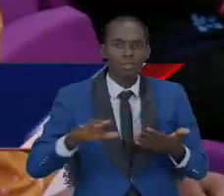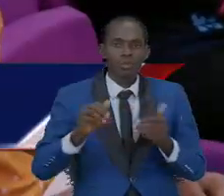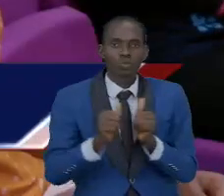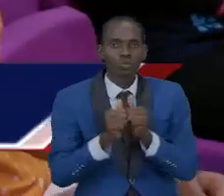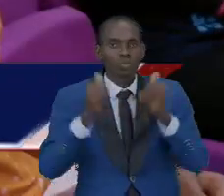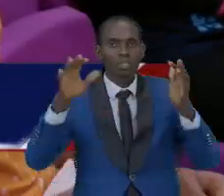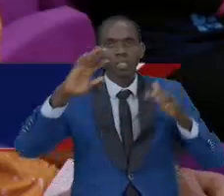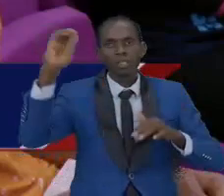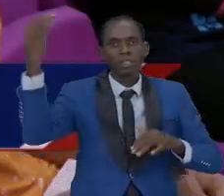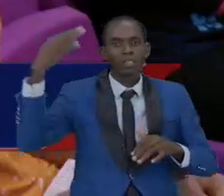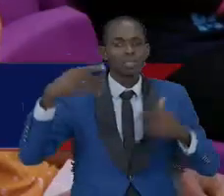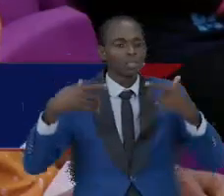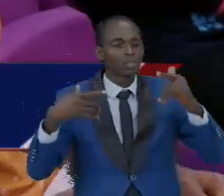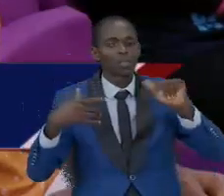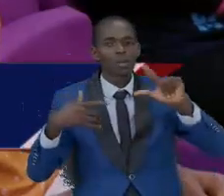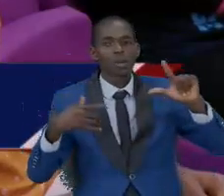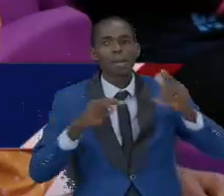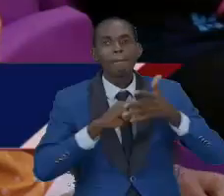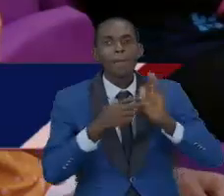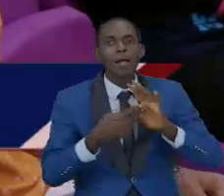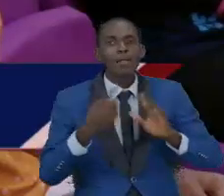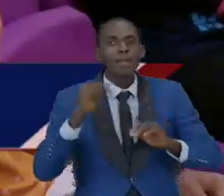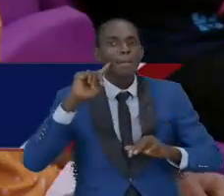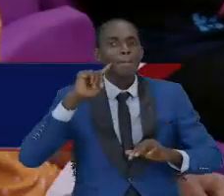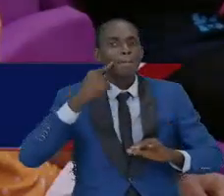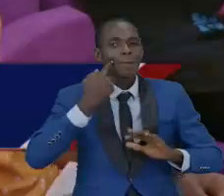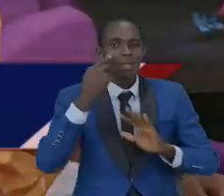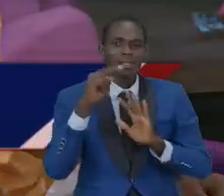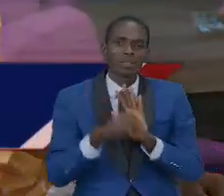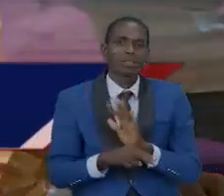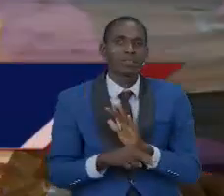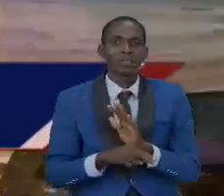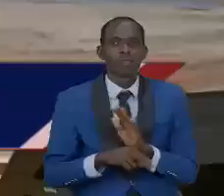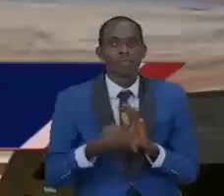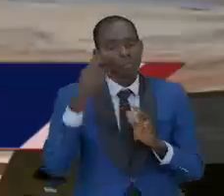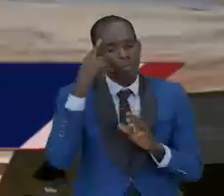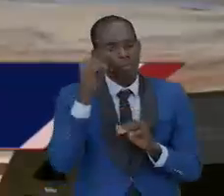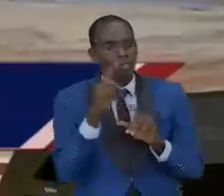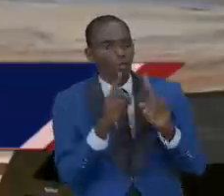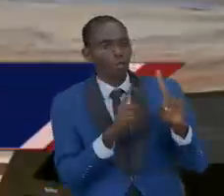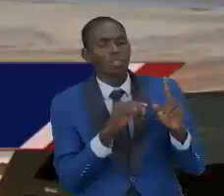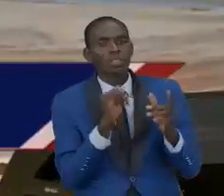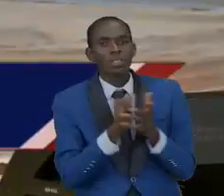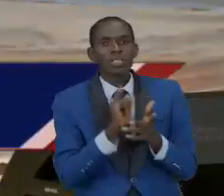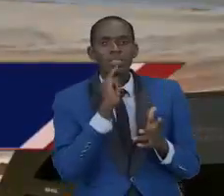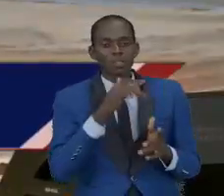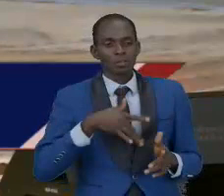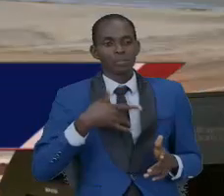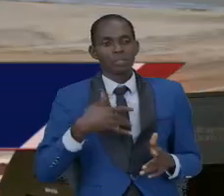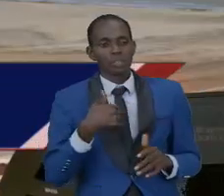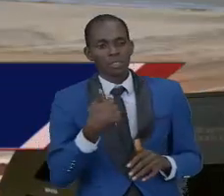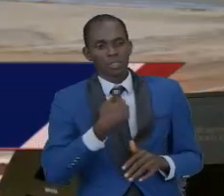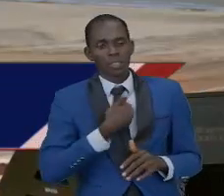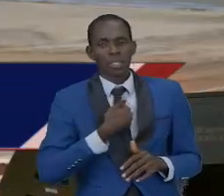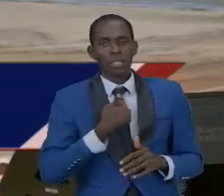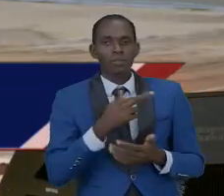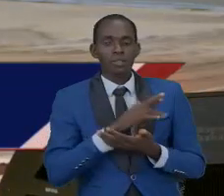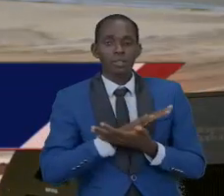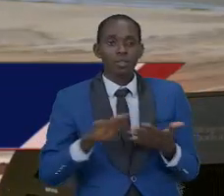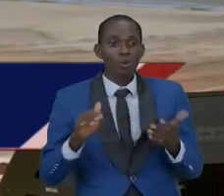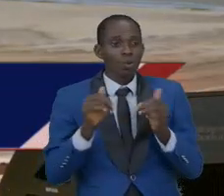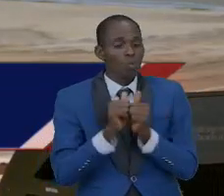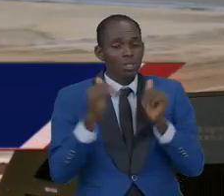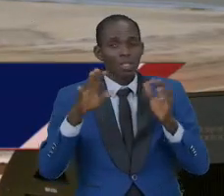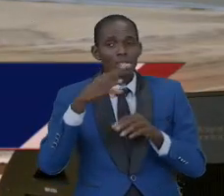god the bitterness that is for the one who is self-righteous without the